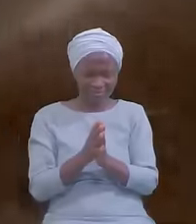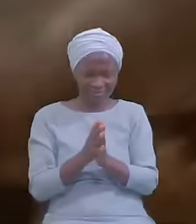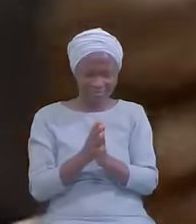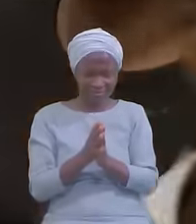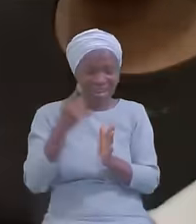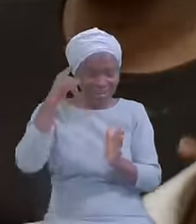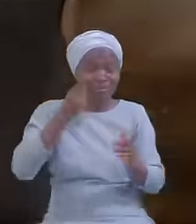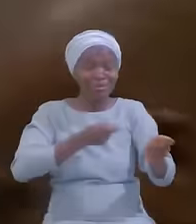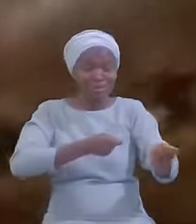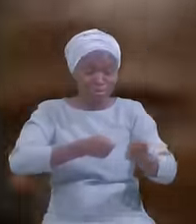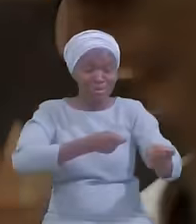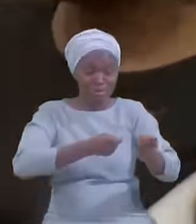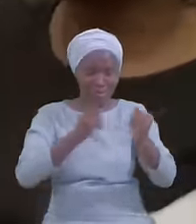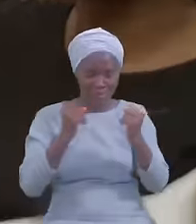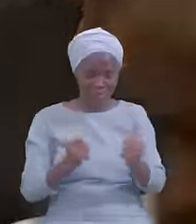for dominion,